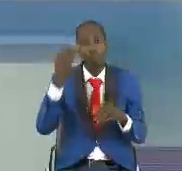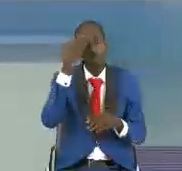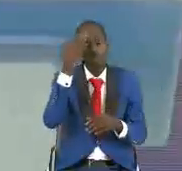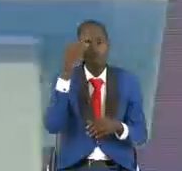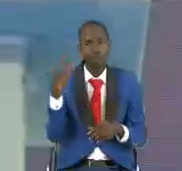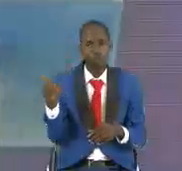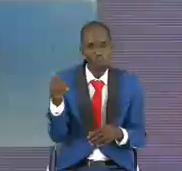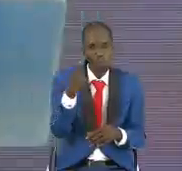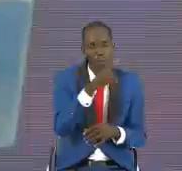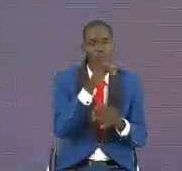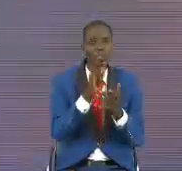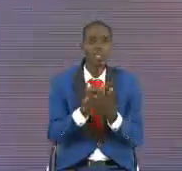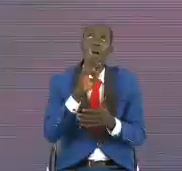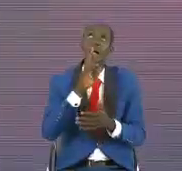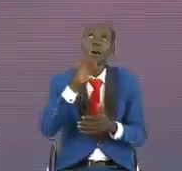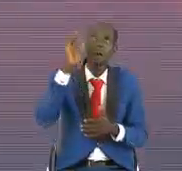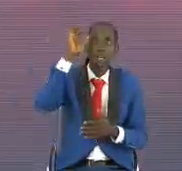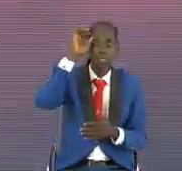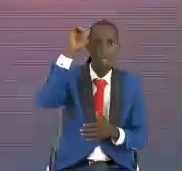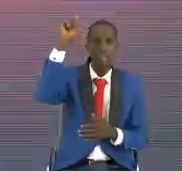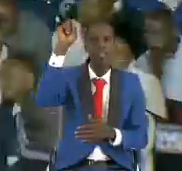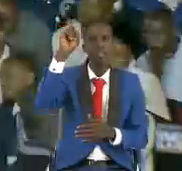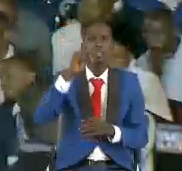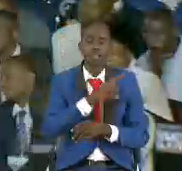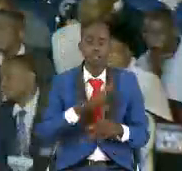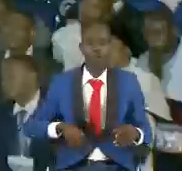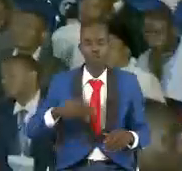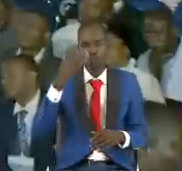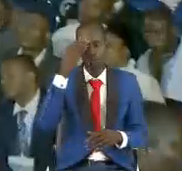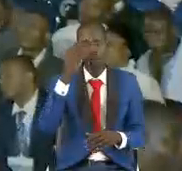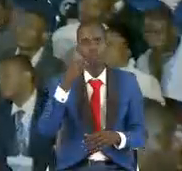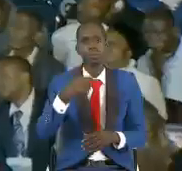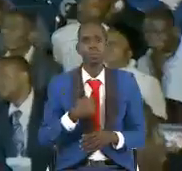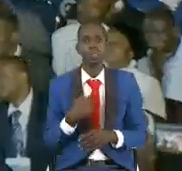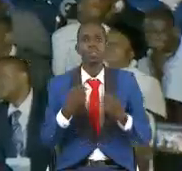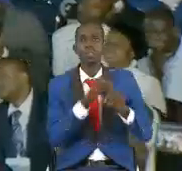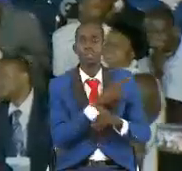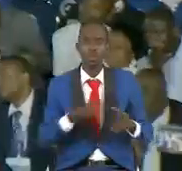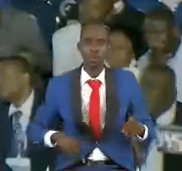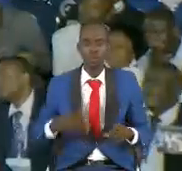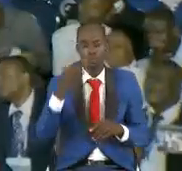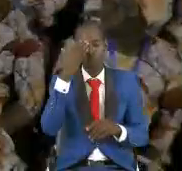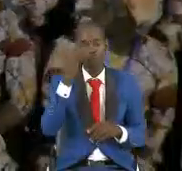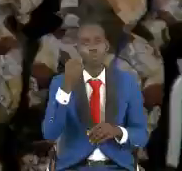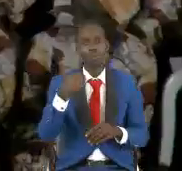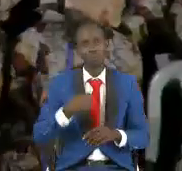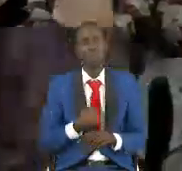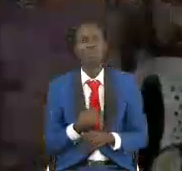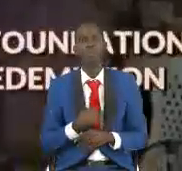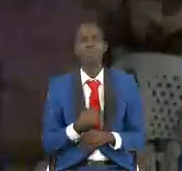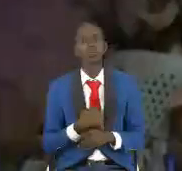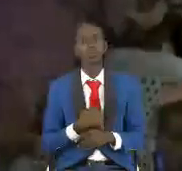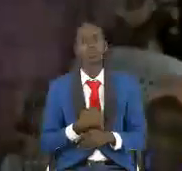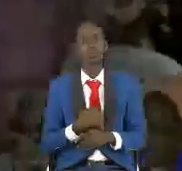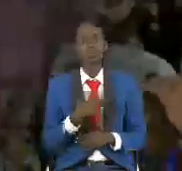are his. The Lord knows me. The Lord knows me. I belong